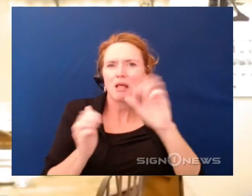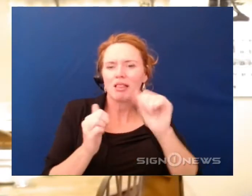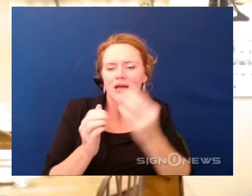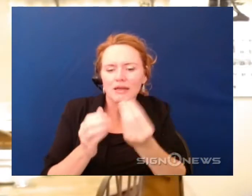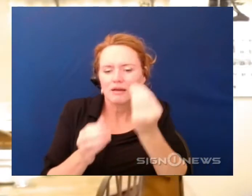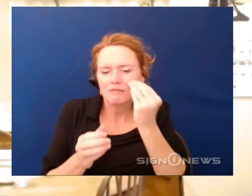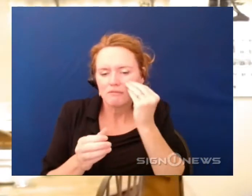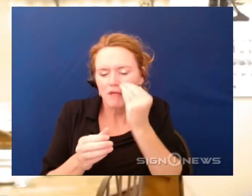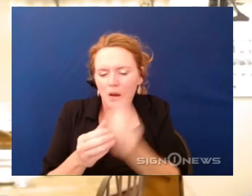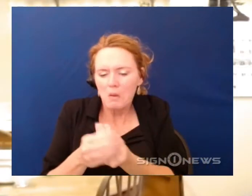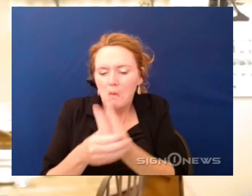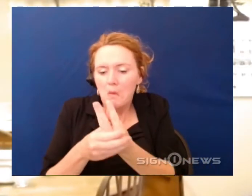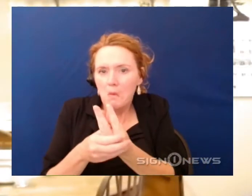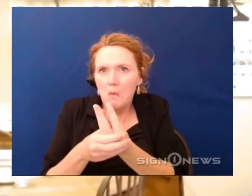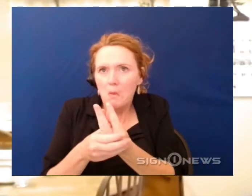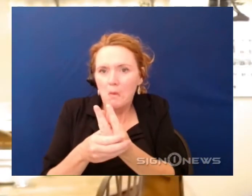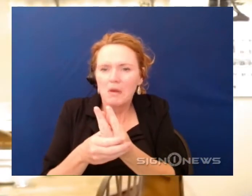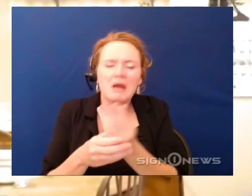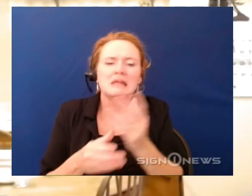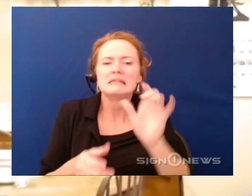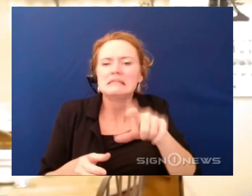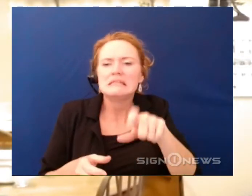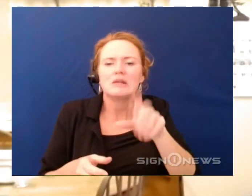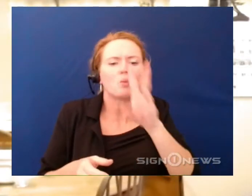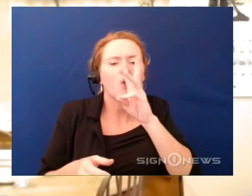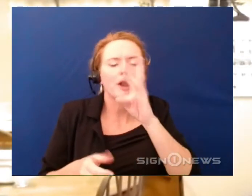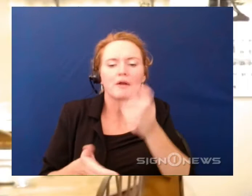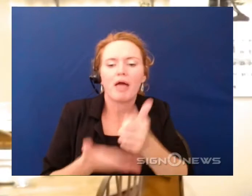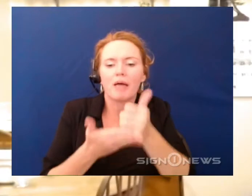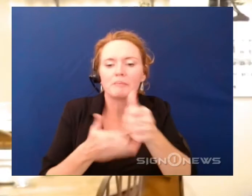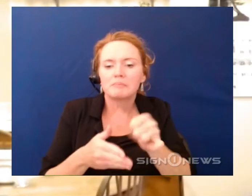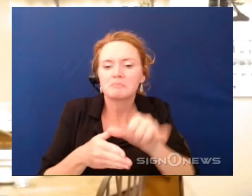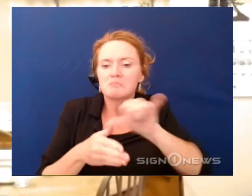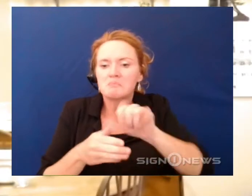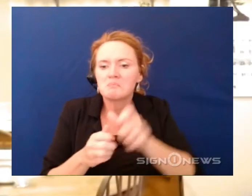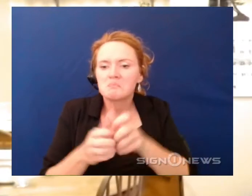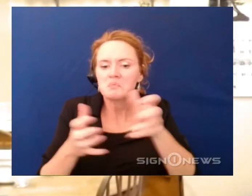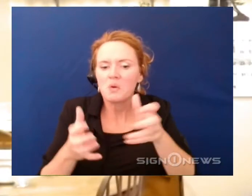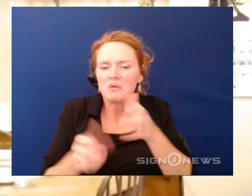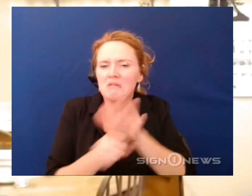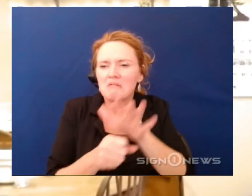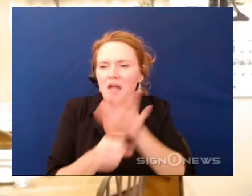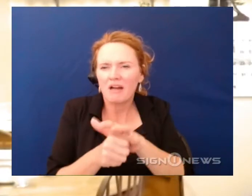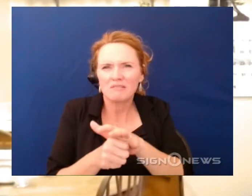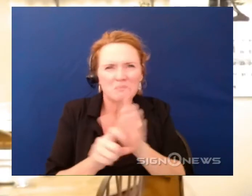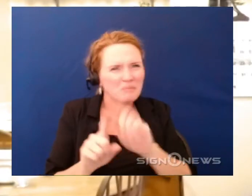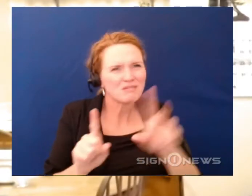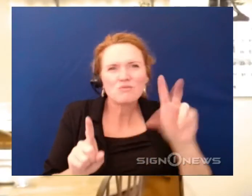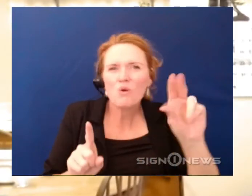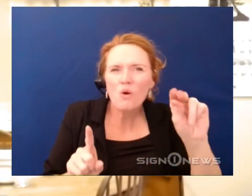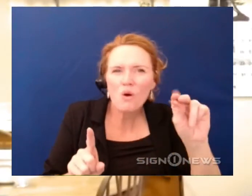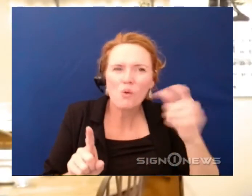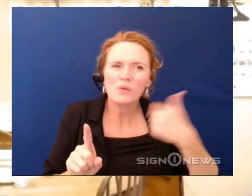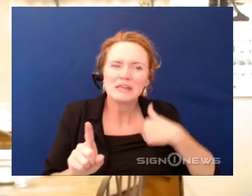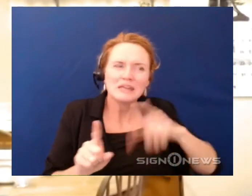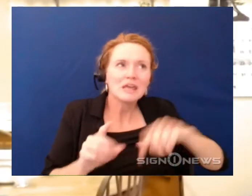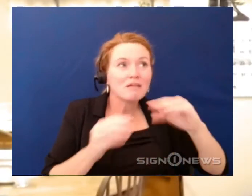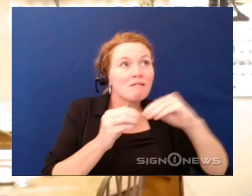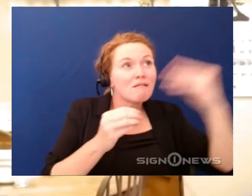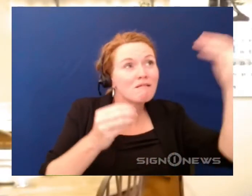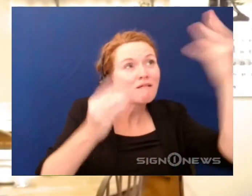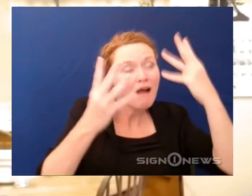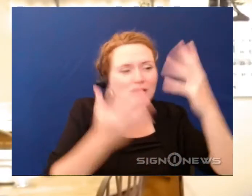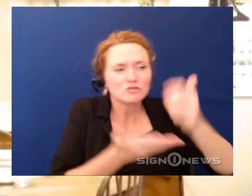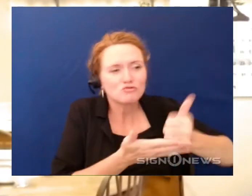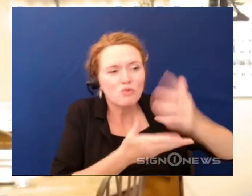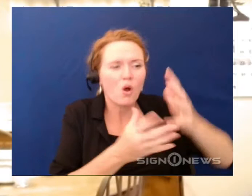also need the sun to shine and space to spread out our branches. And we also need to prune every so often to